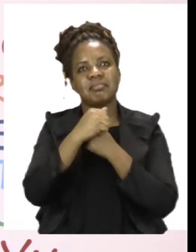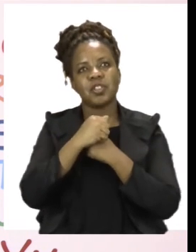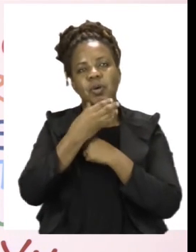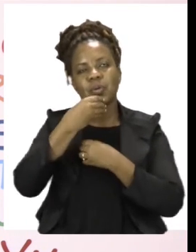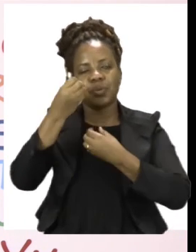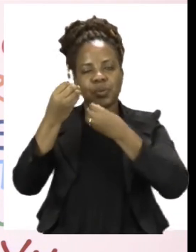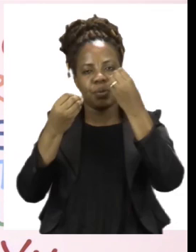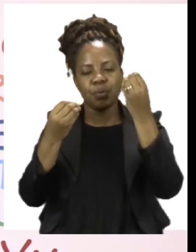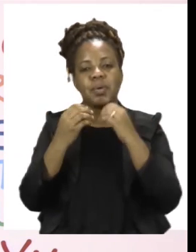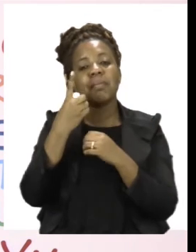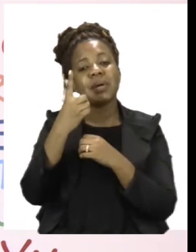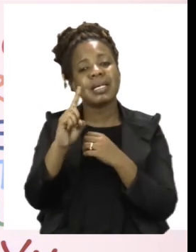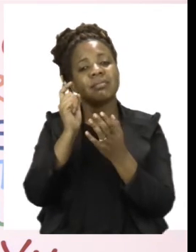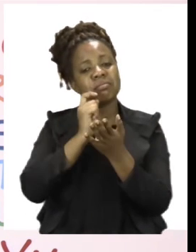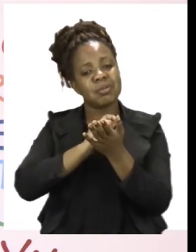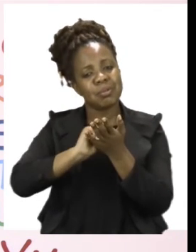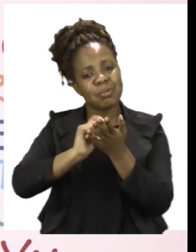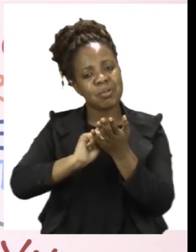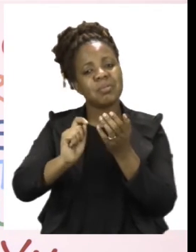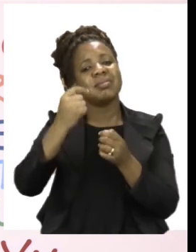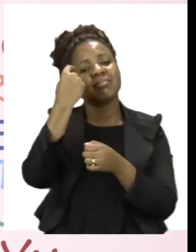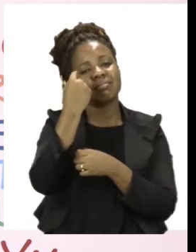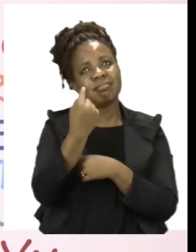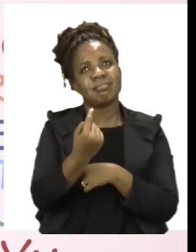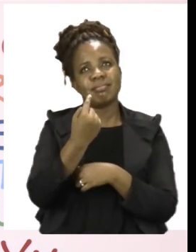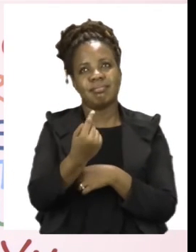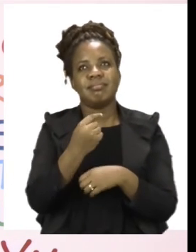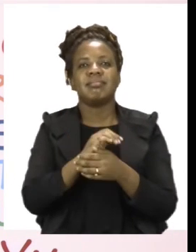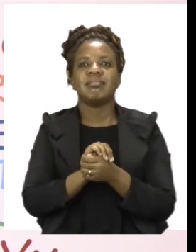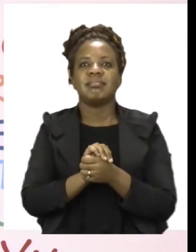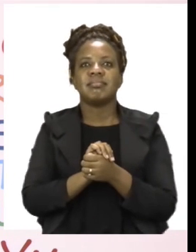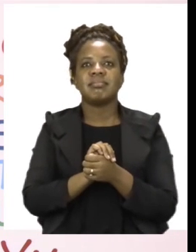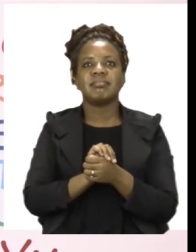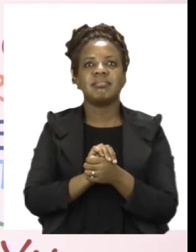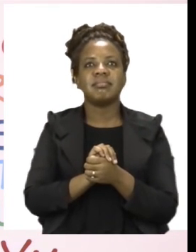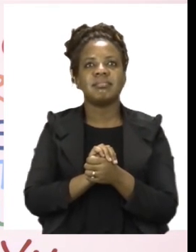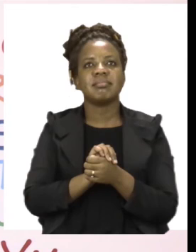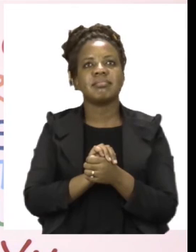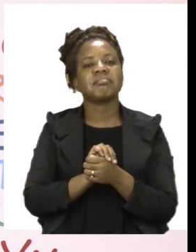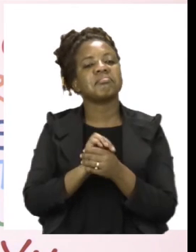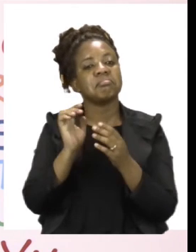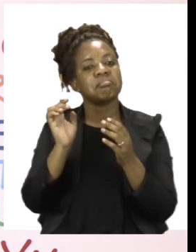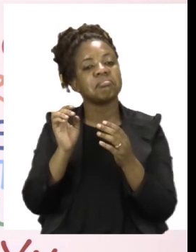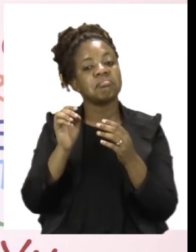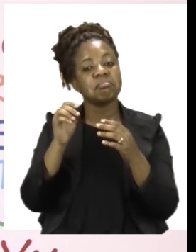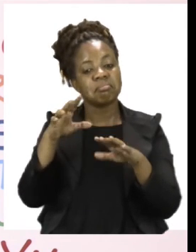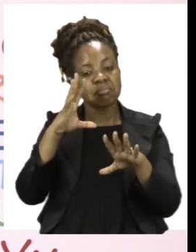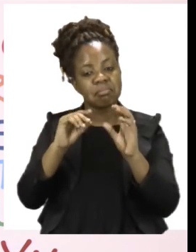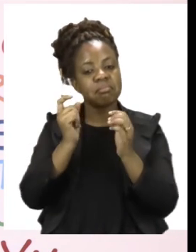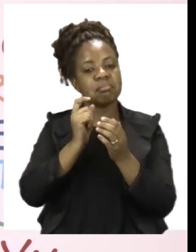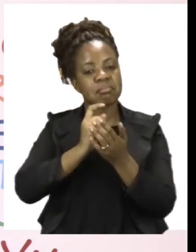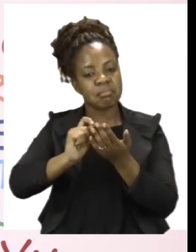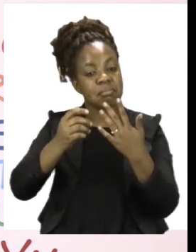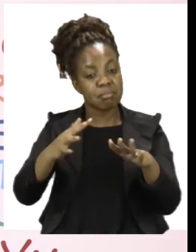exercises by yourself. So now we are done with our lesson. It's very important for us